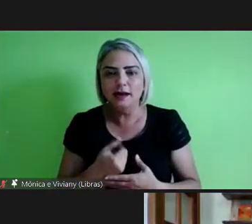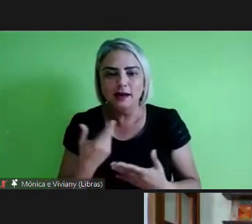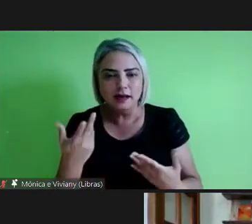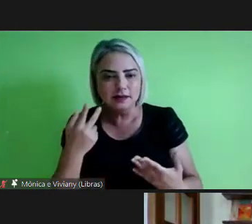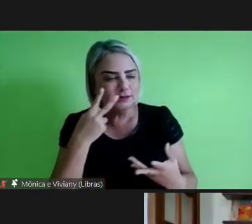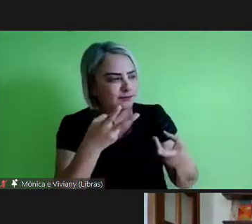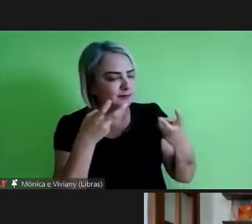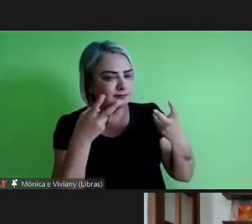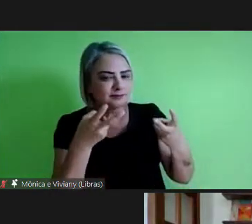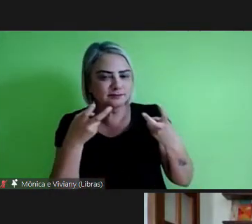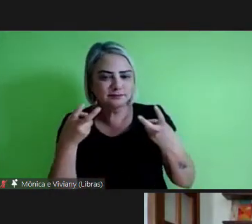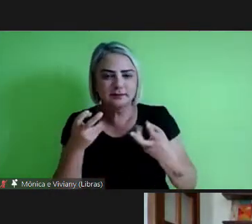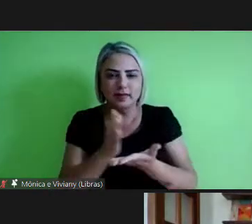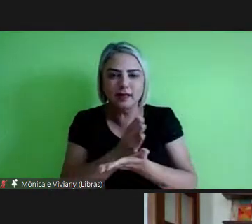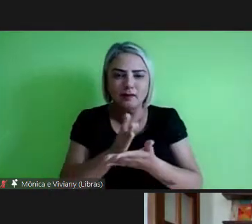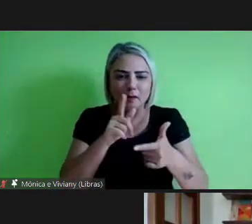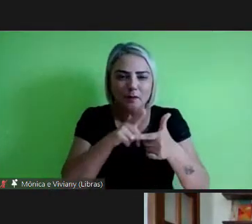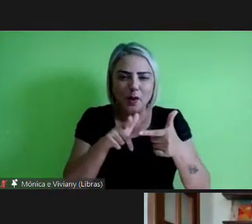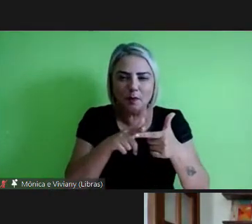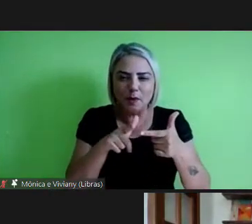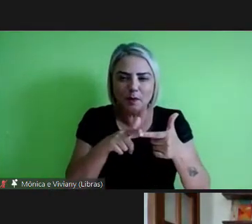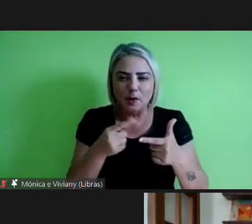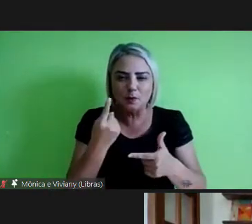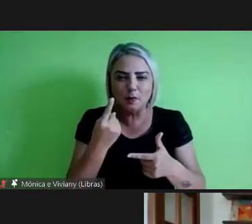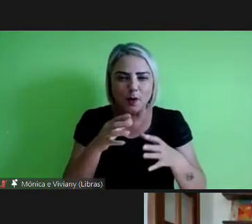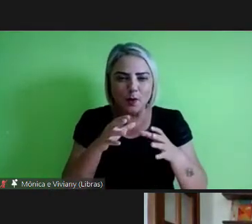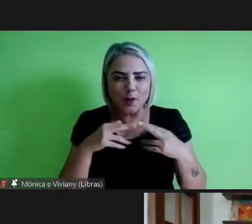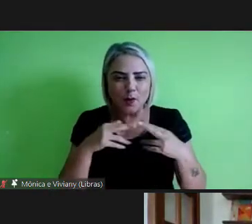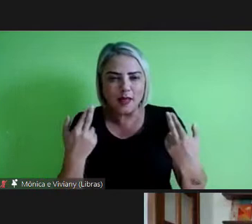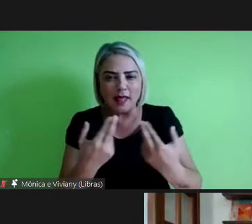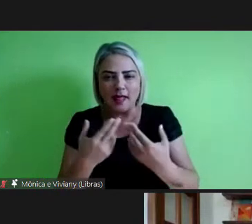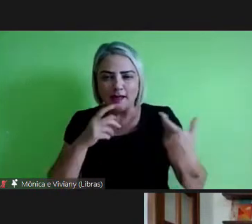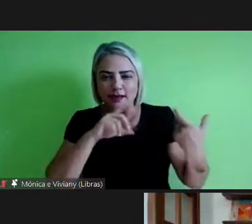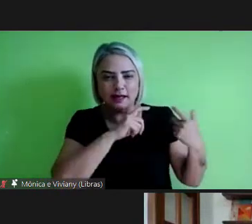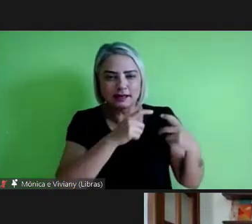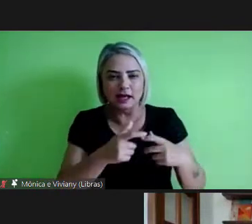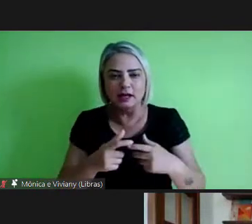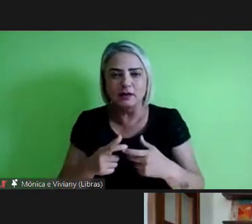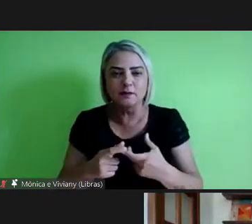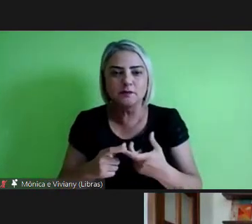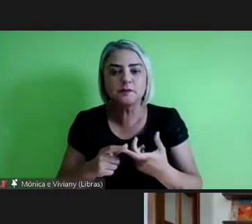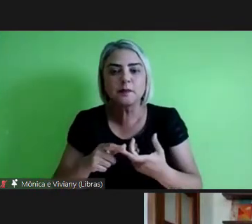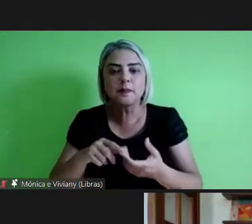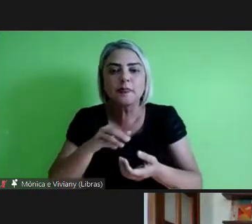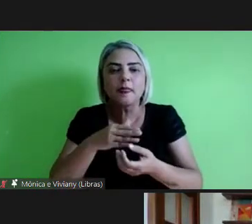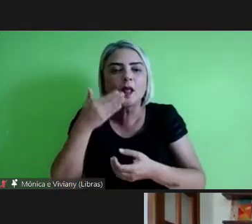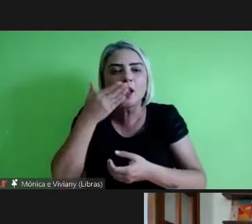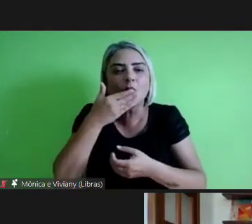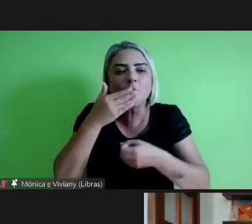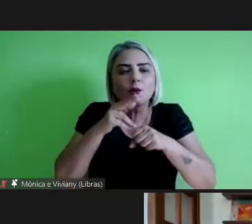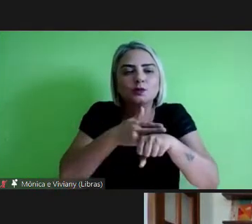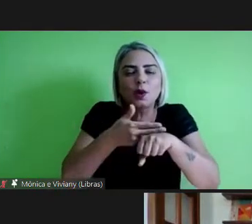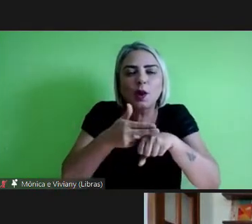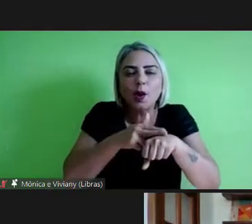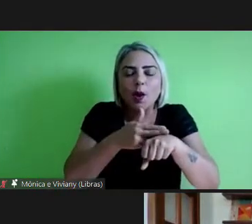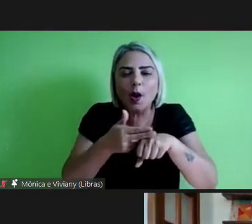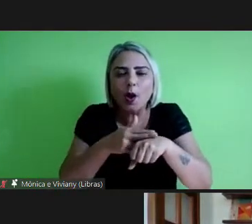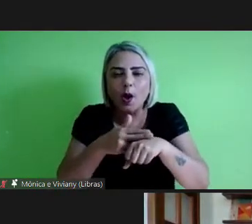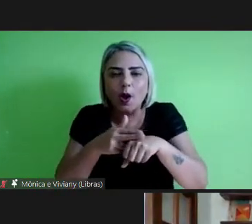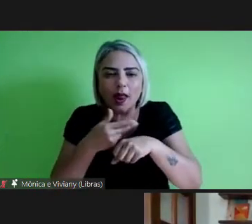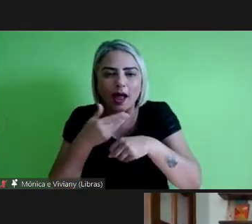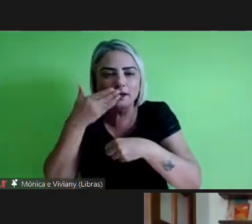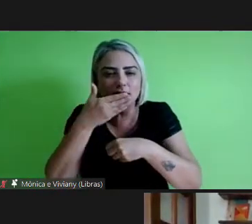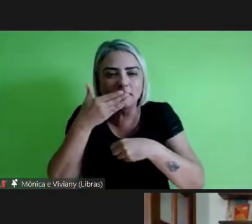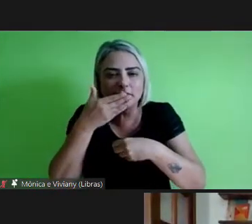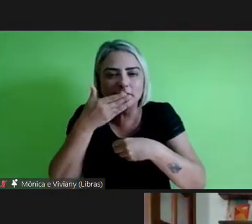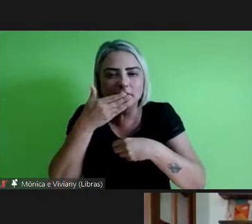is where we most of the times we see many problems of those very traditional one, the brigadeiro, which is a